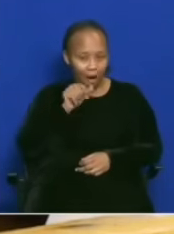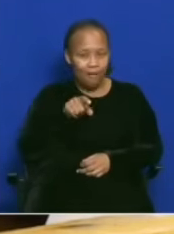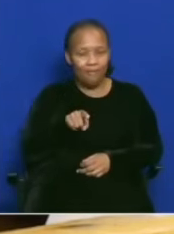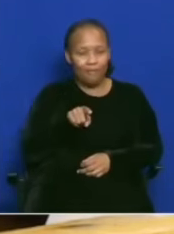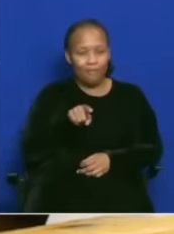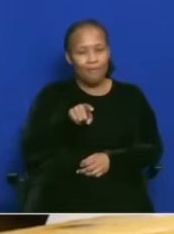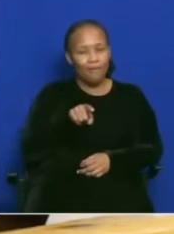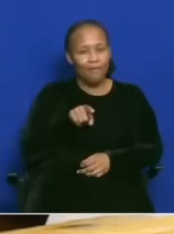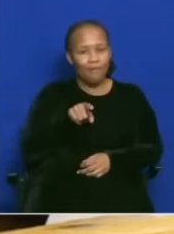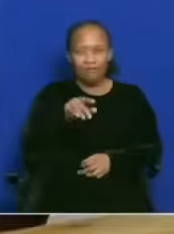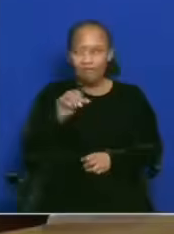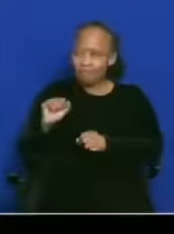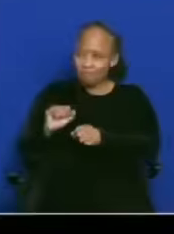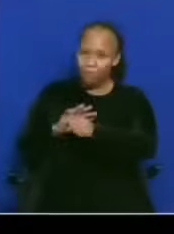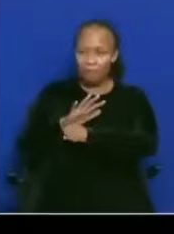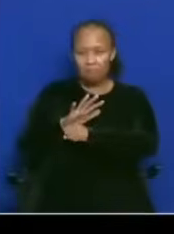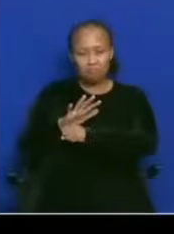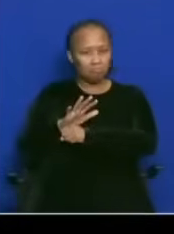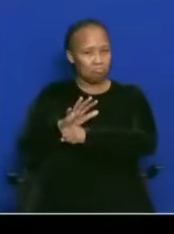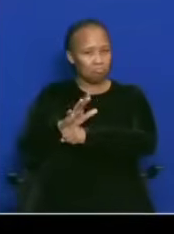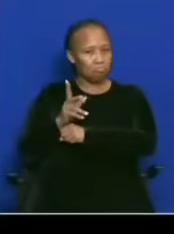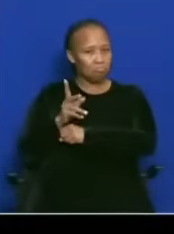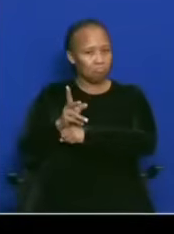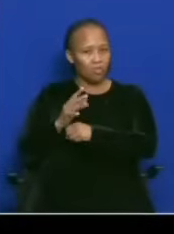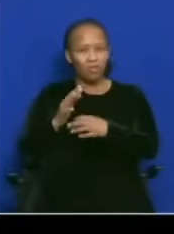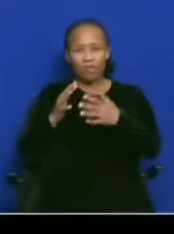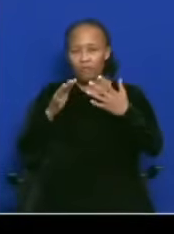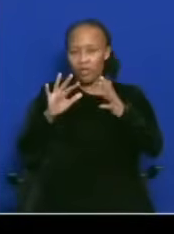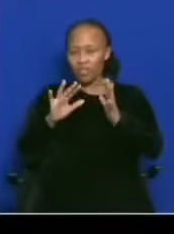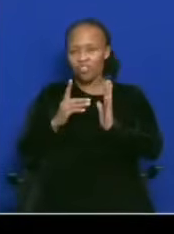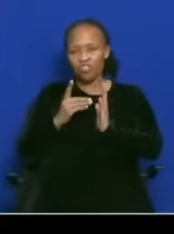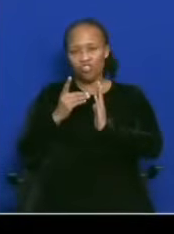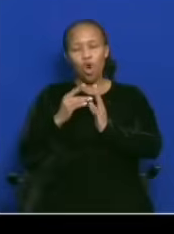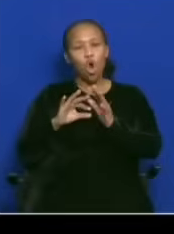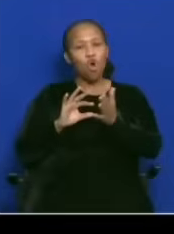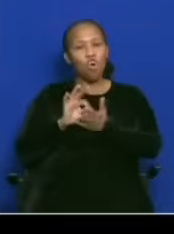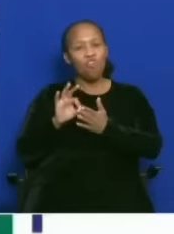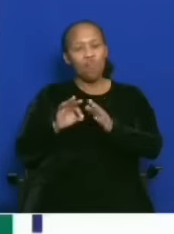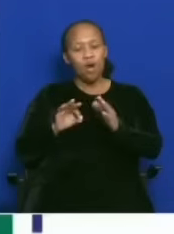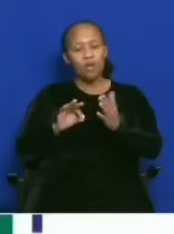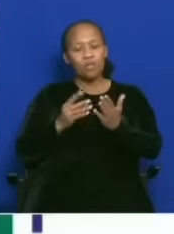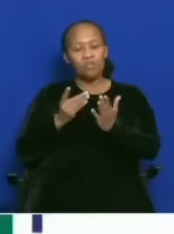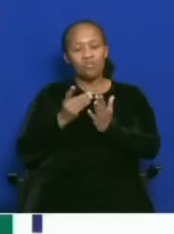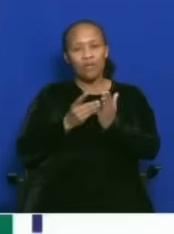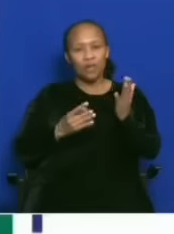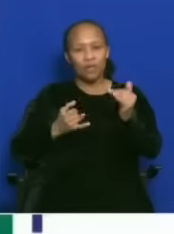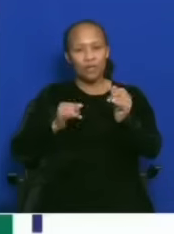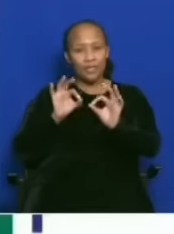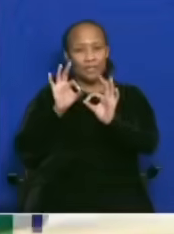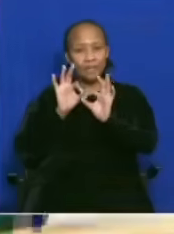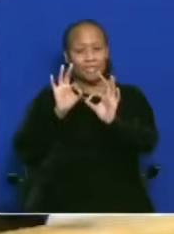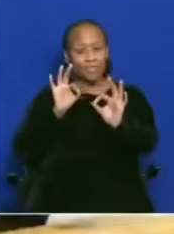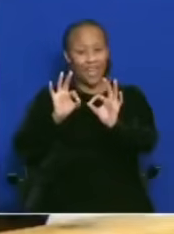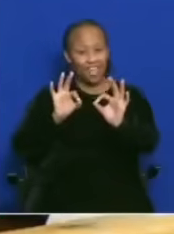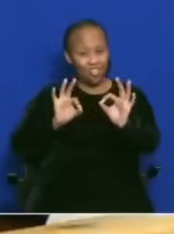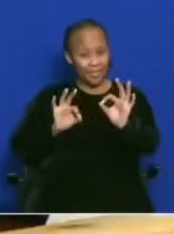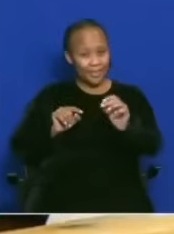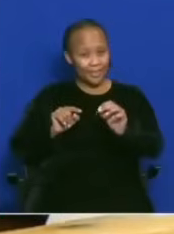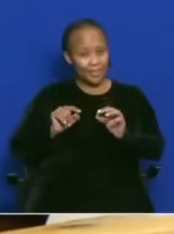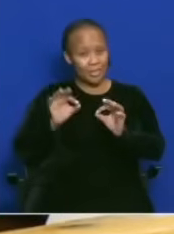who provided the draft contract, to change the specifications?